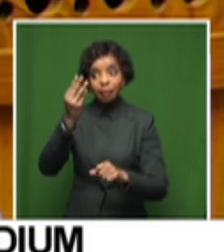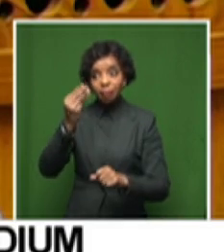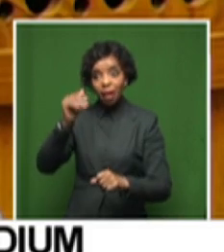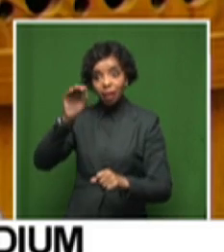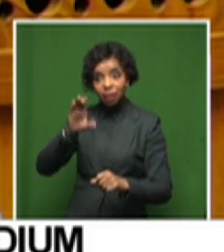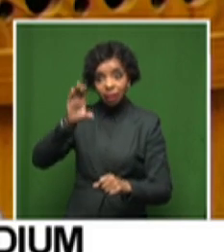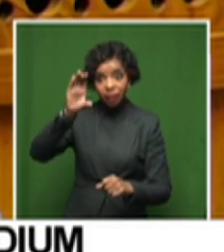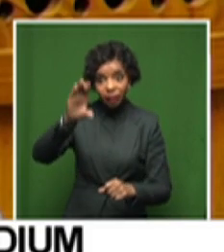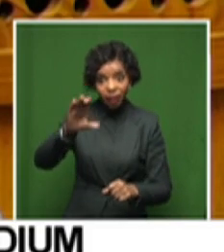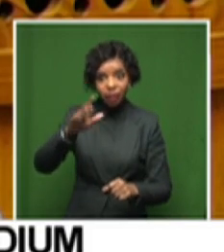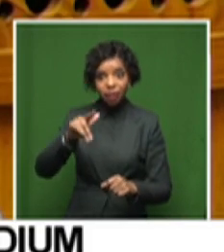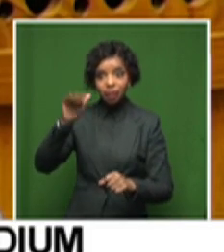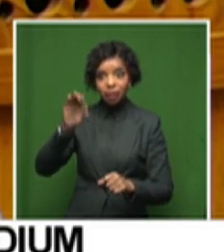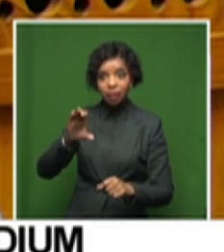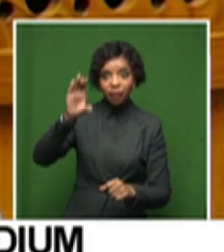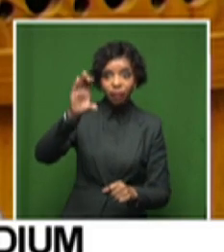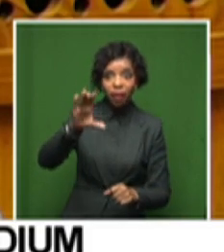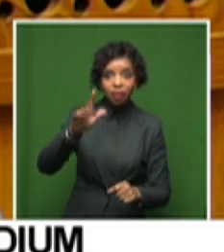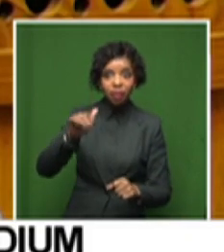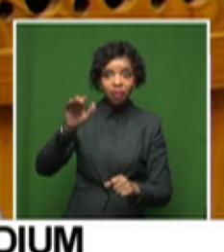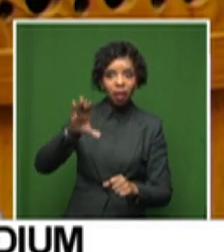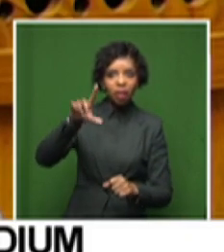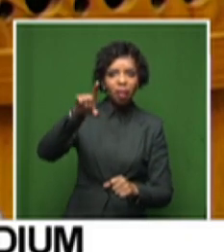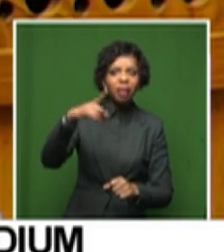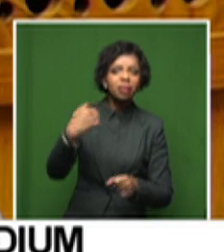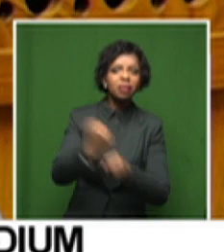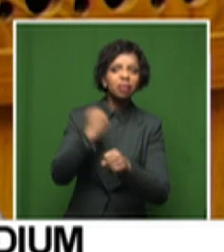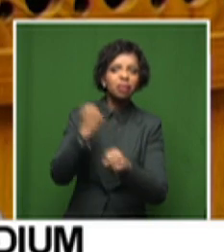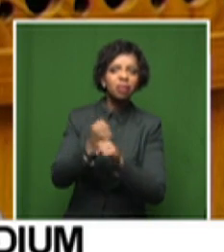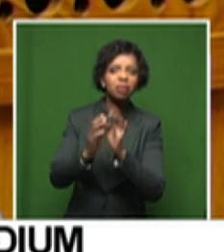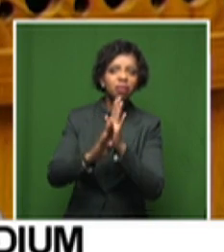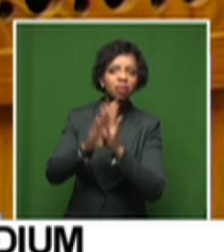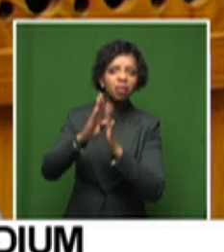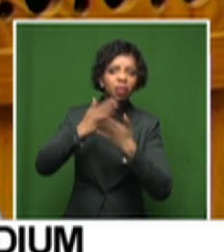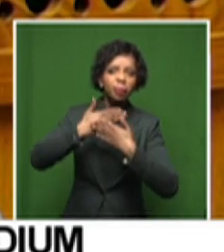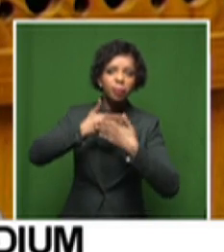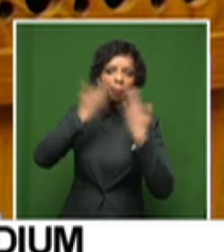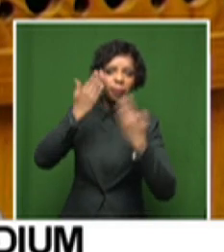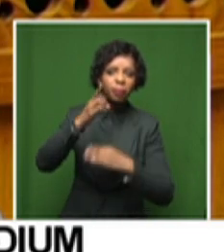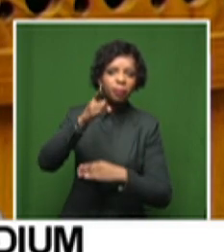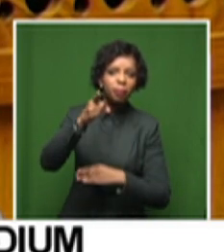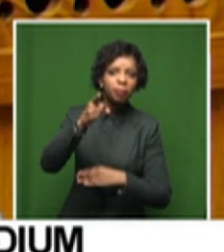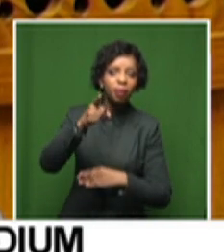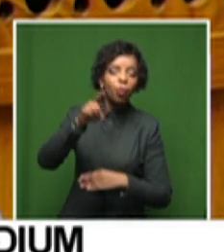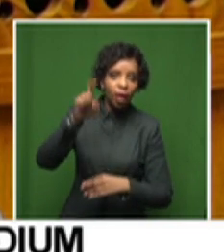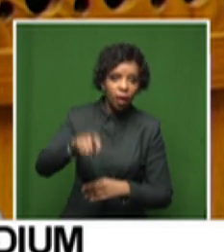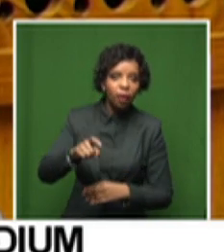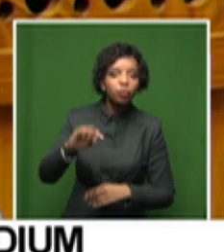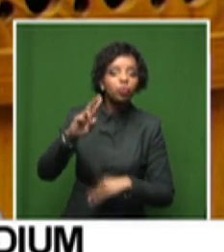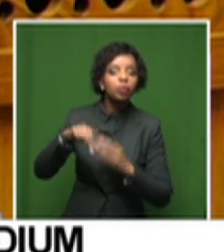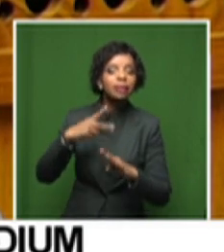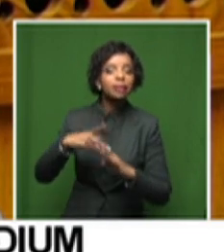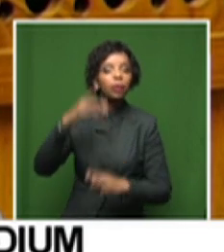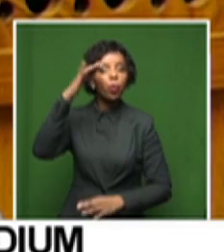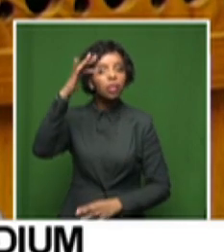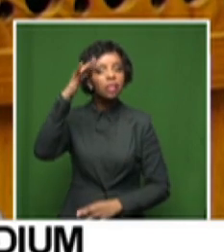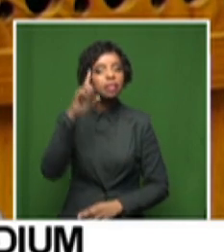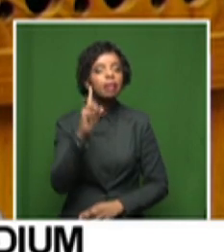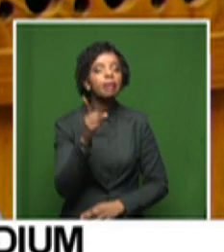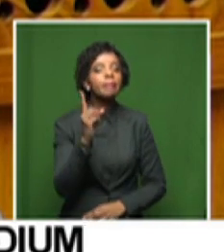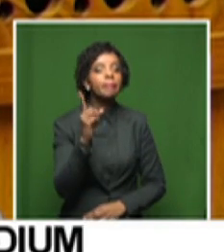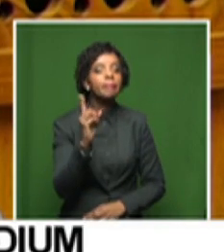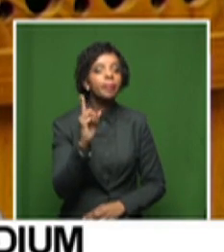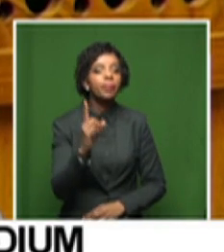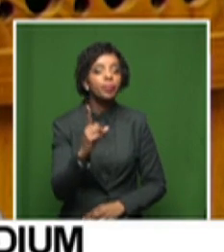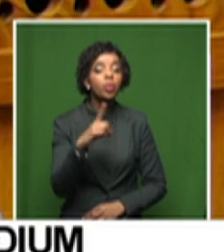inefficient, non-functional state-owned enterprises has to be reconsidered. In this